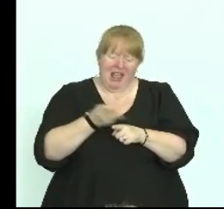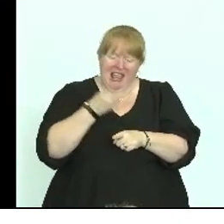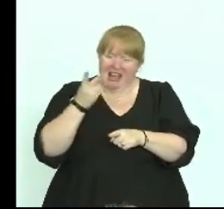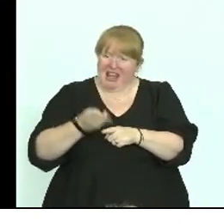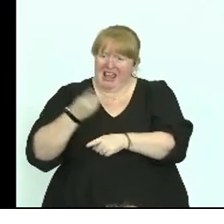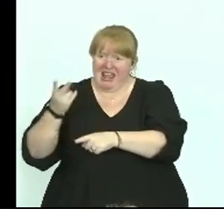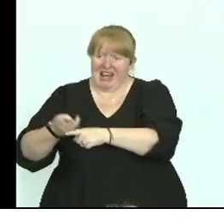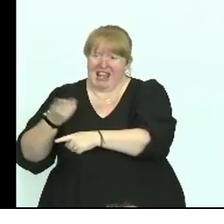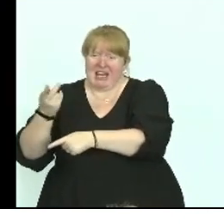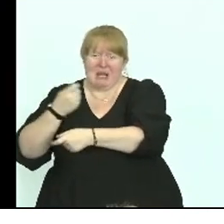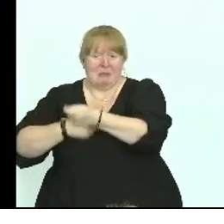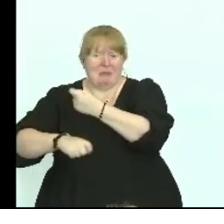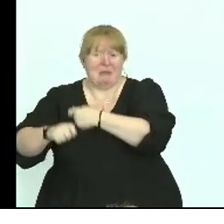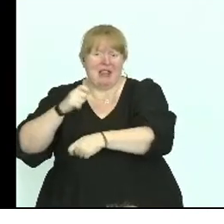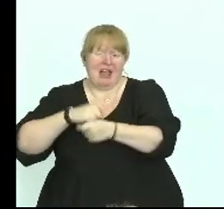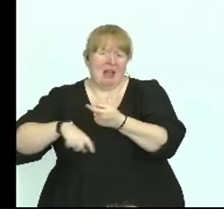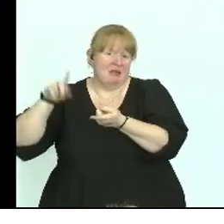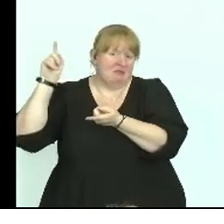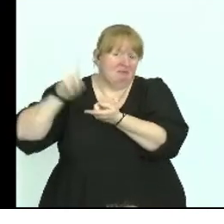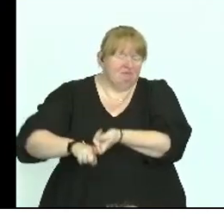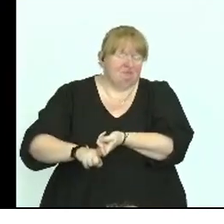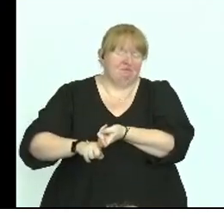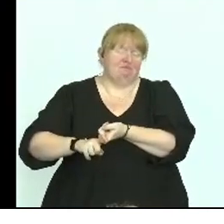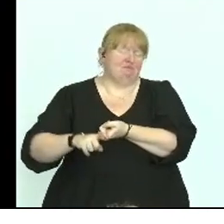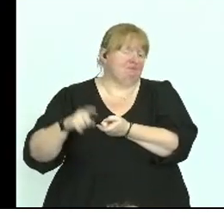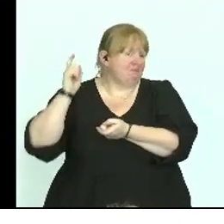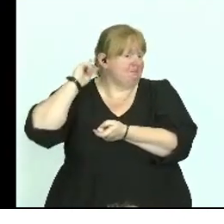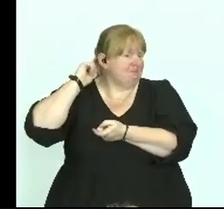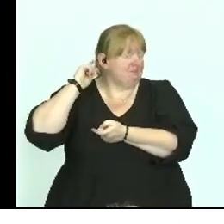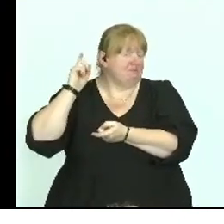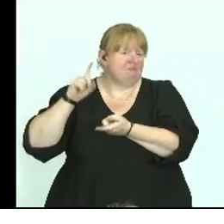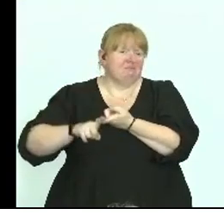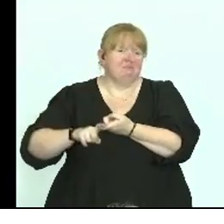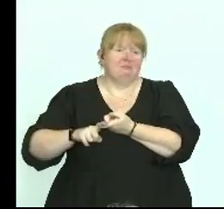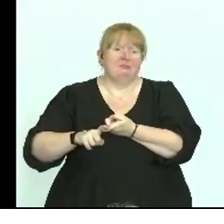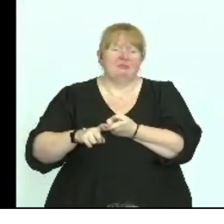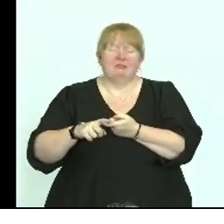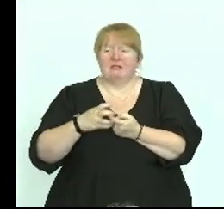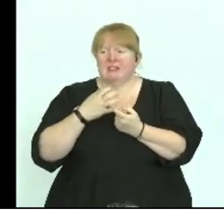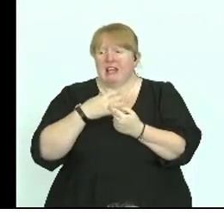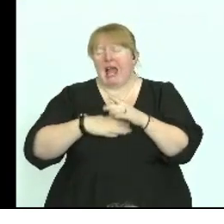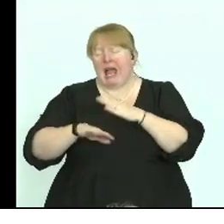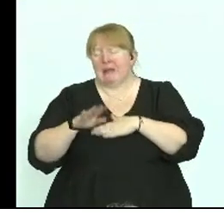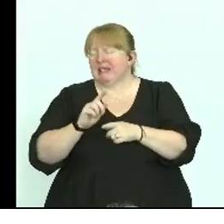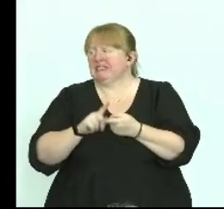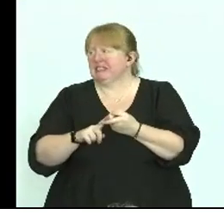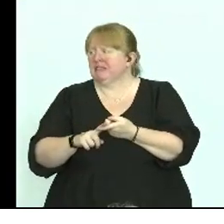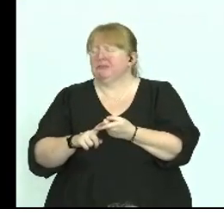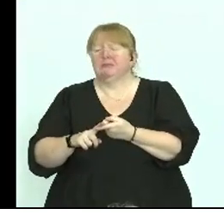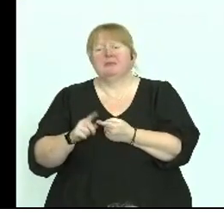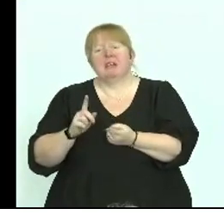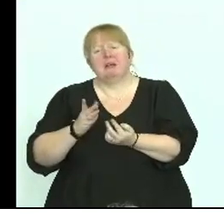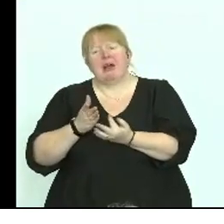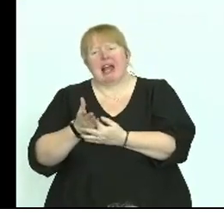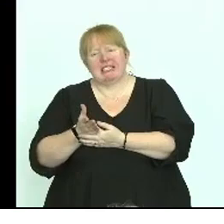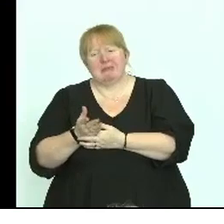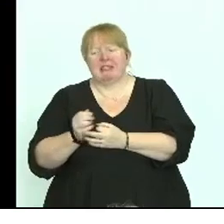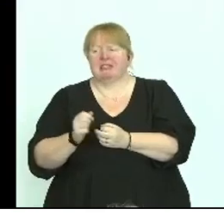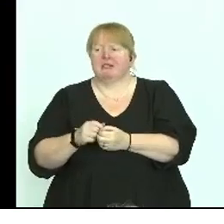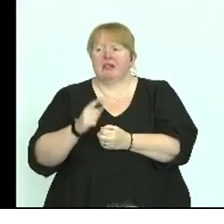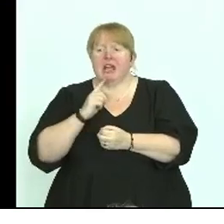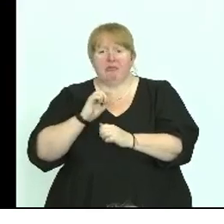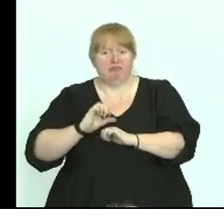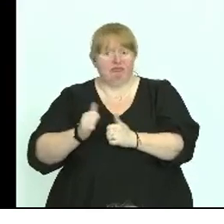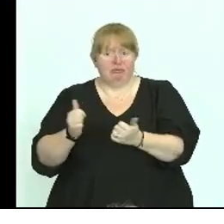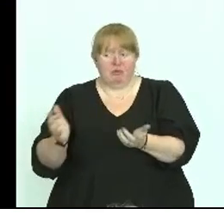and again, and it becomes very common for them to hear about accessibility. It's great when we can